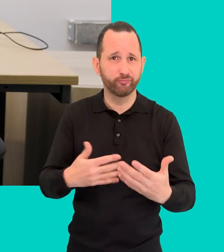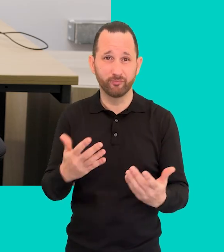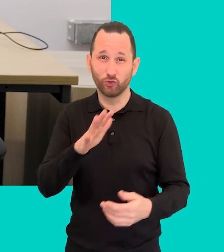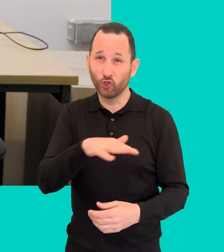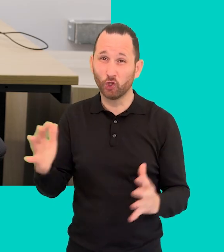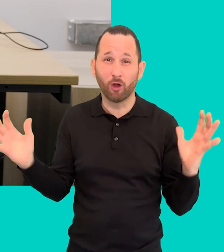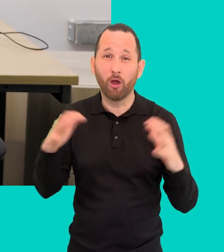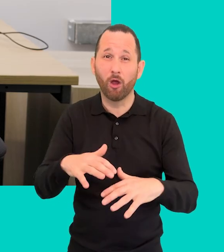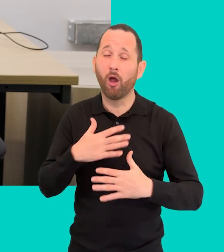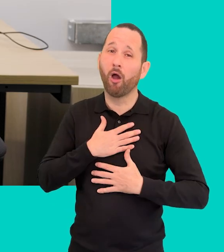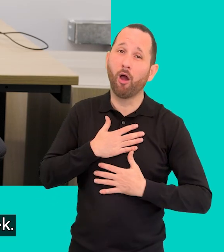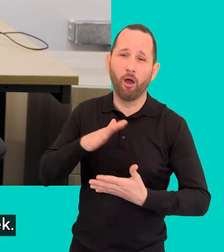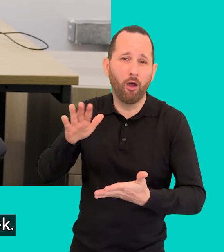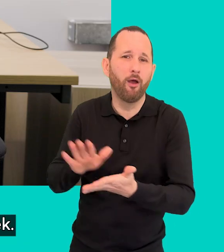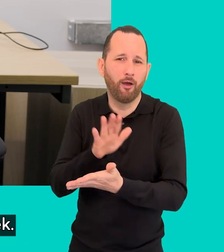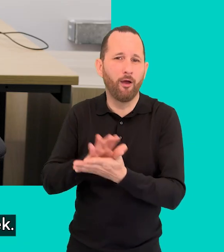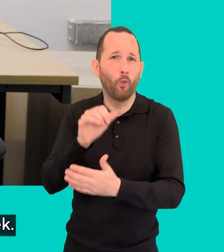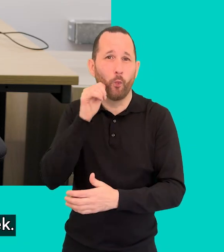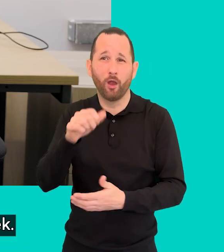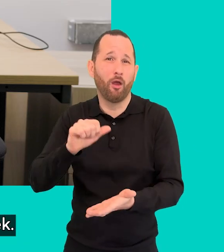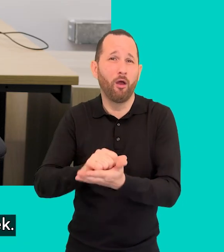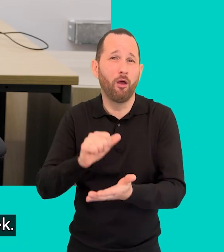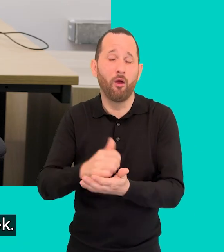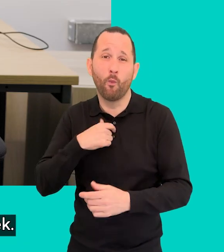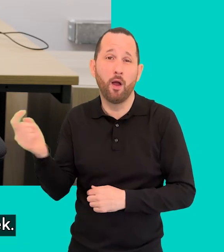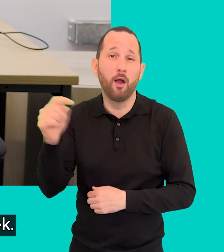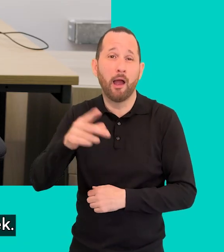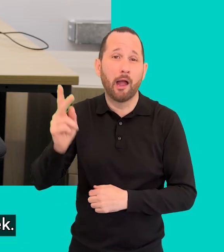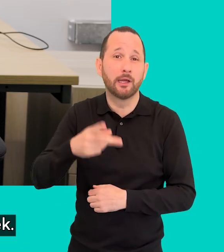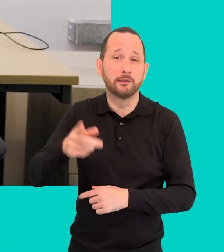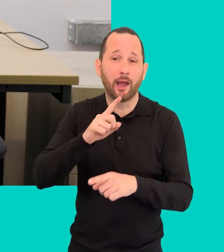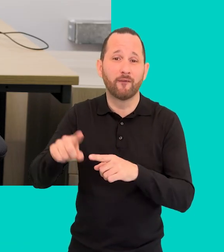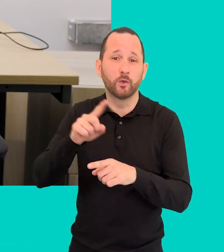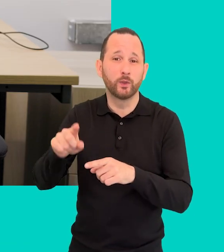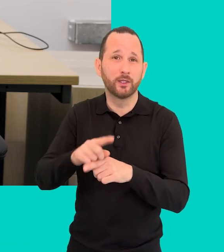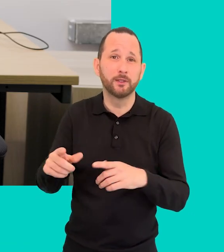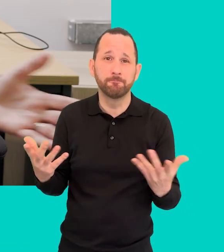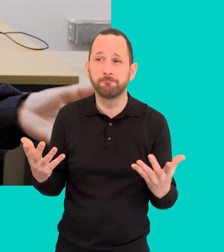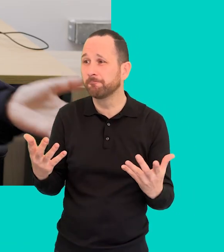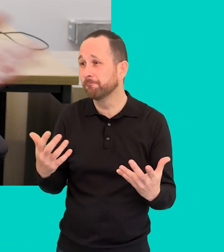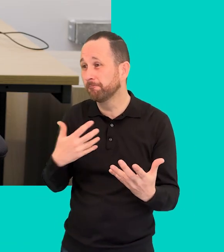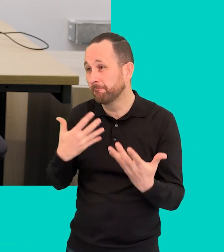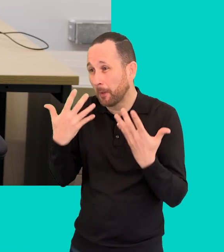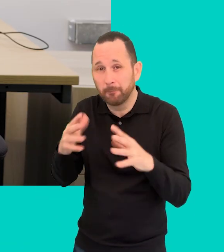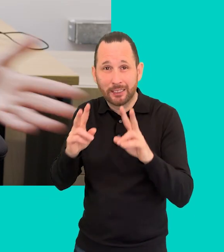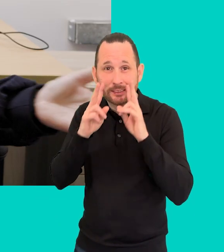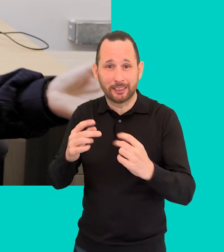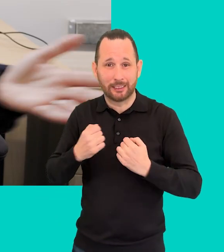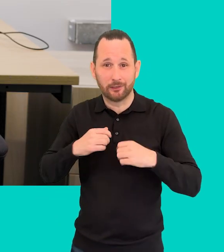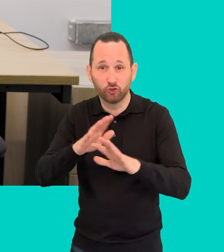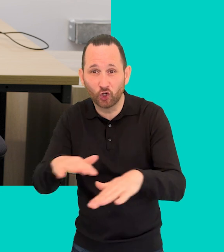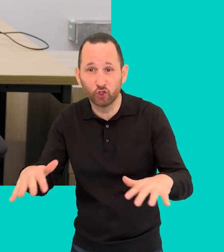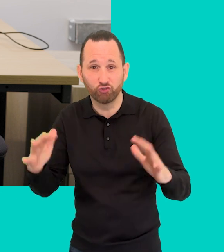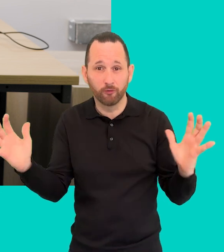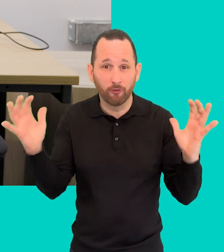the children have embraced it. They are so keen, they turn up every week, and like I say, I've had children who've